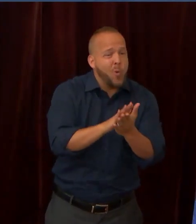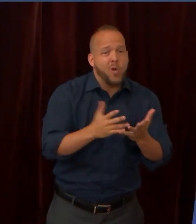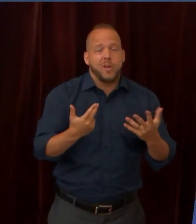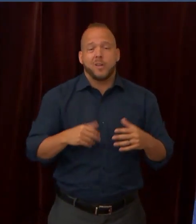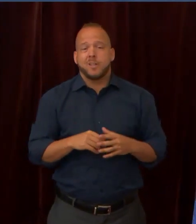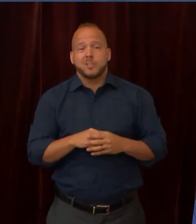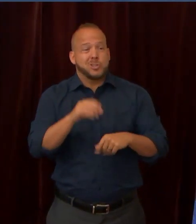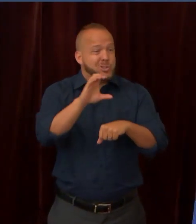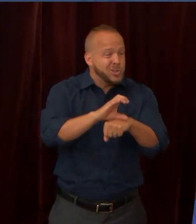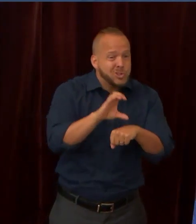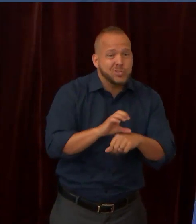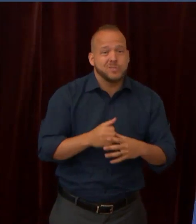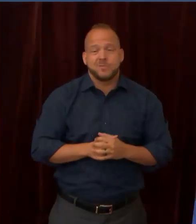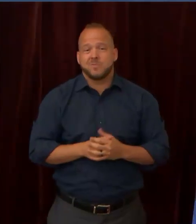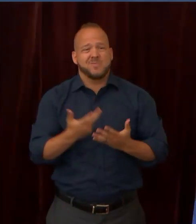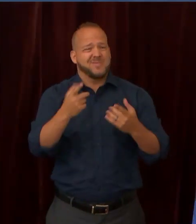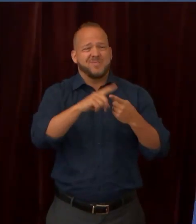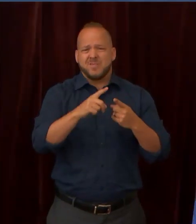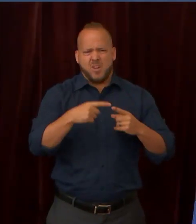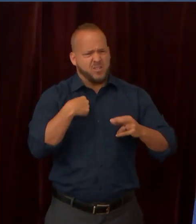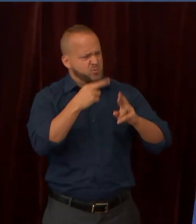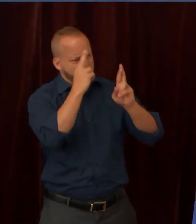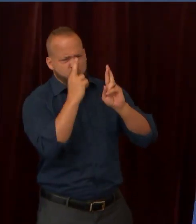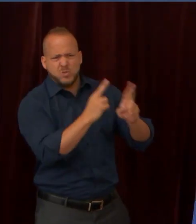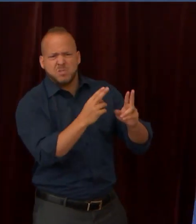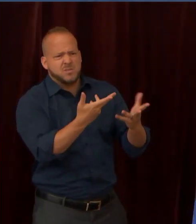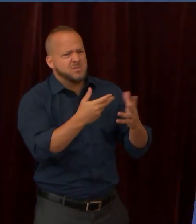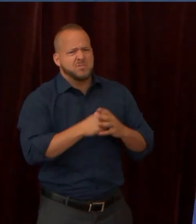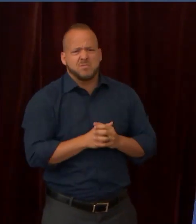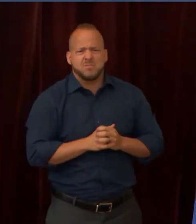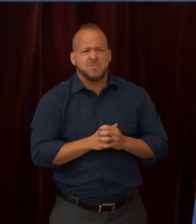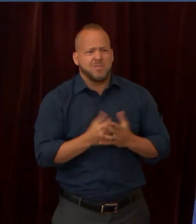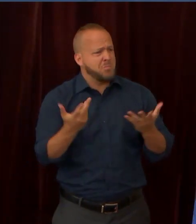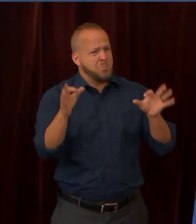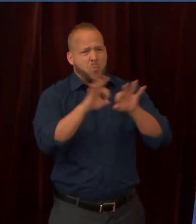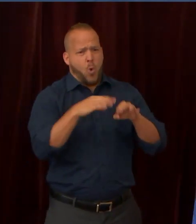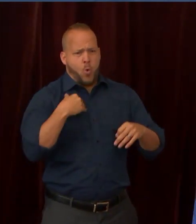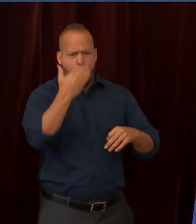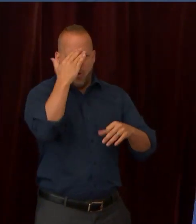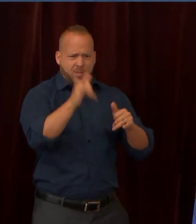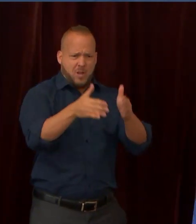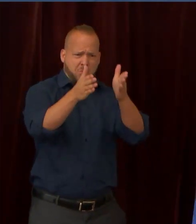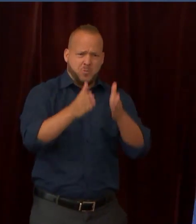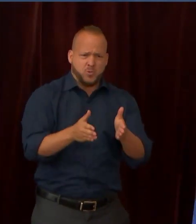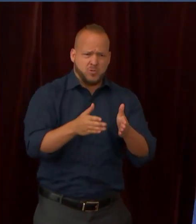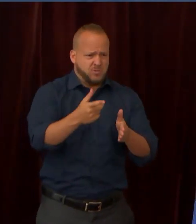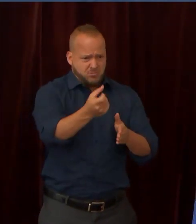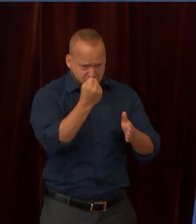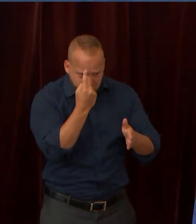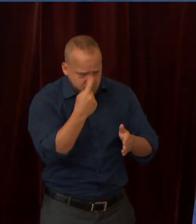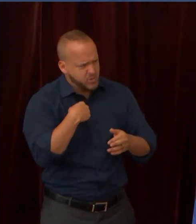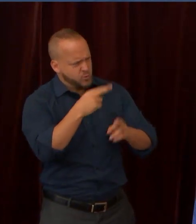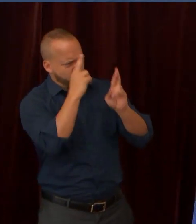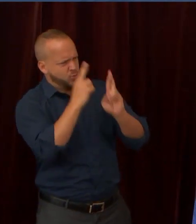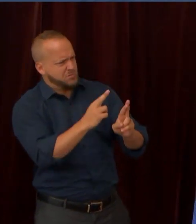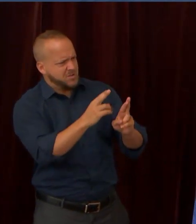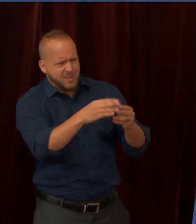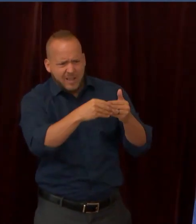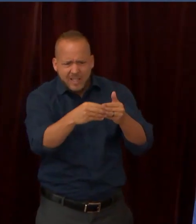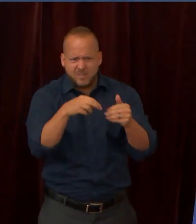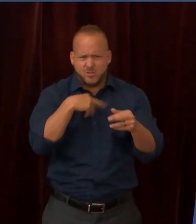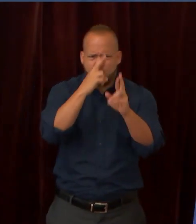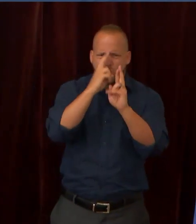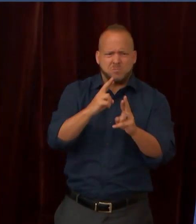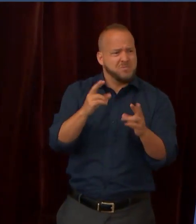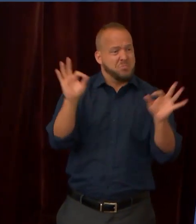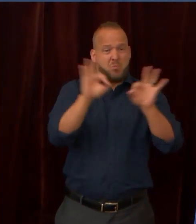are, because after all, we each share a divine spark. Every person in our great state is an entire world. My wife, Rivka, and I are